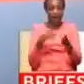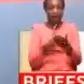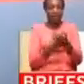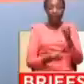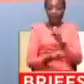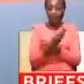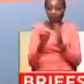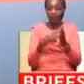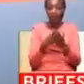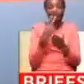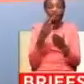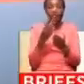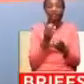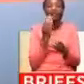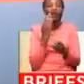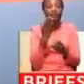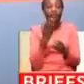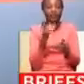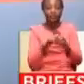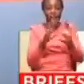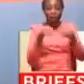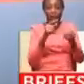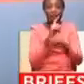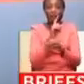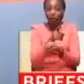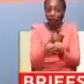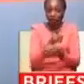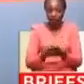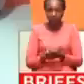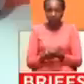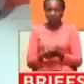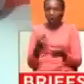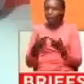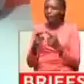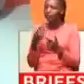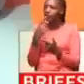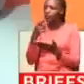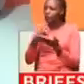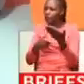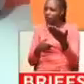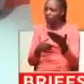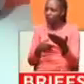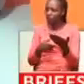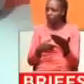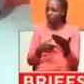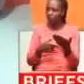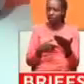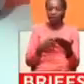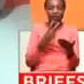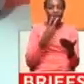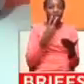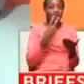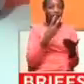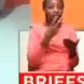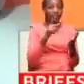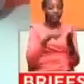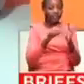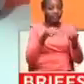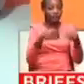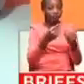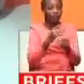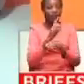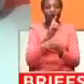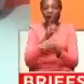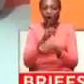and the voice is responding and giving him instructions. What was the voice saying? Well, the voice began to give him instructions